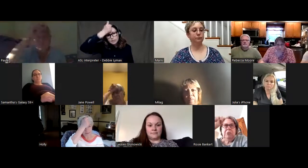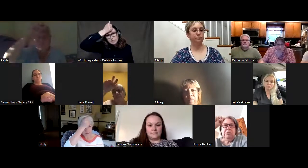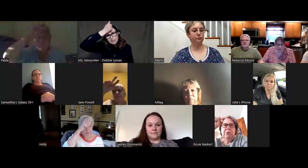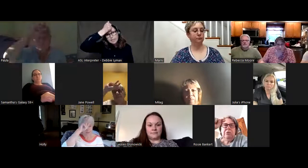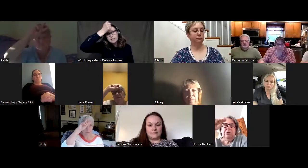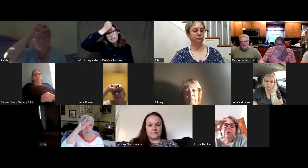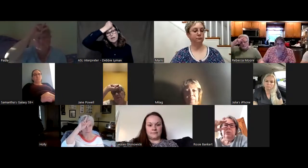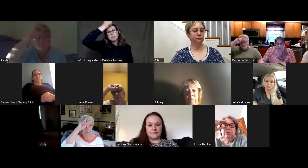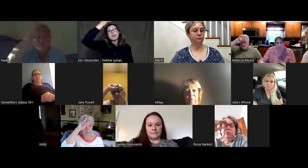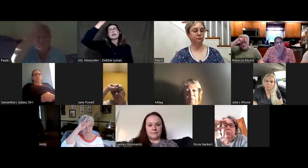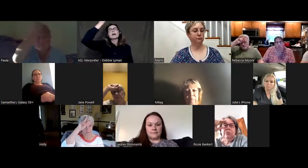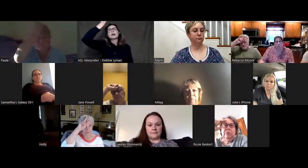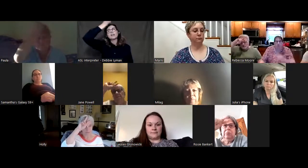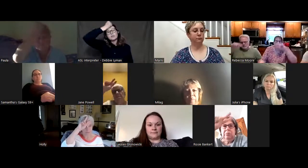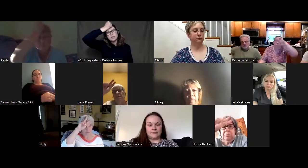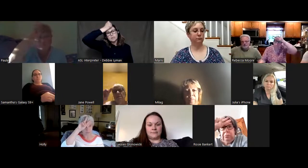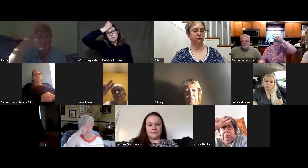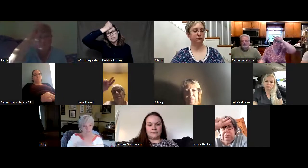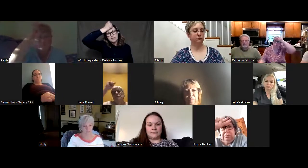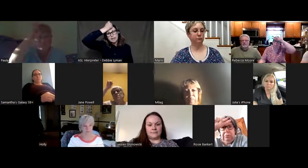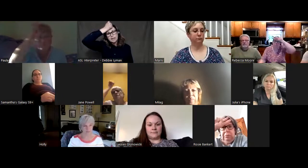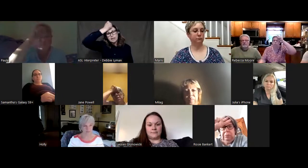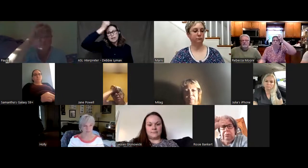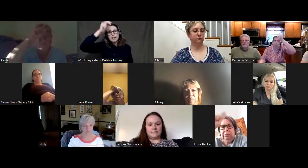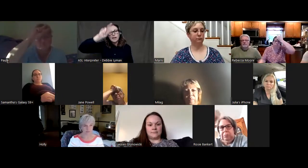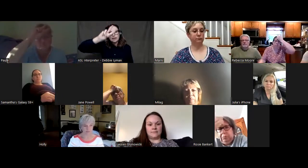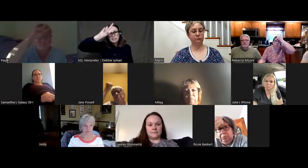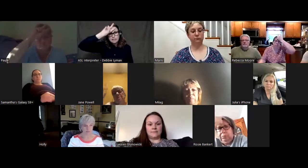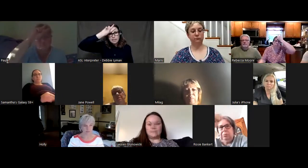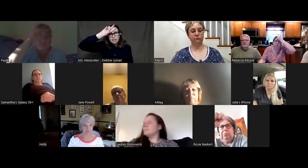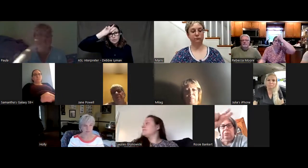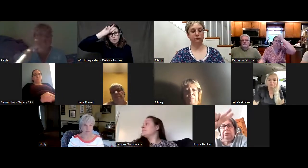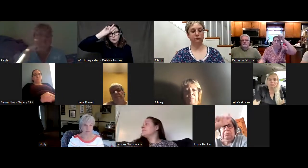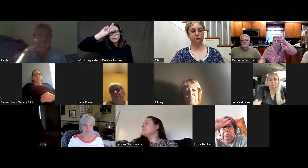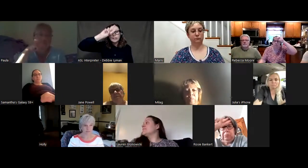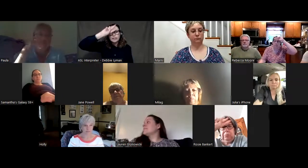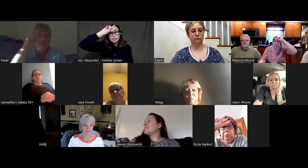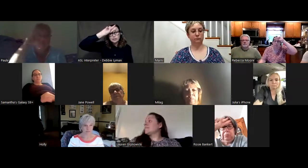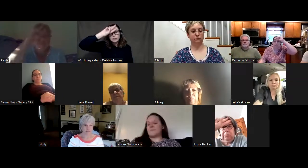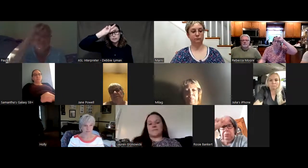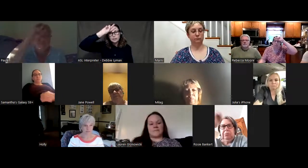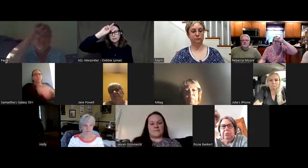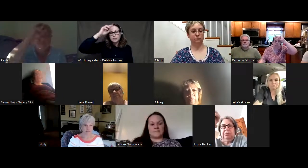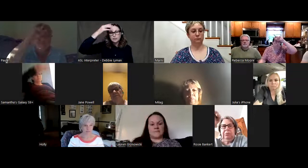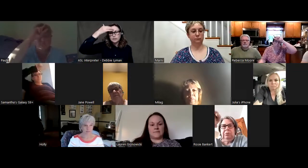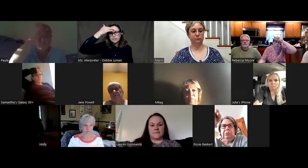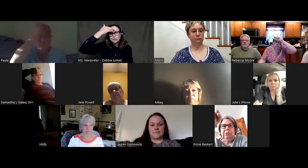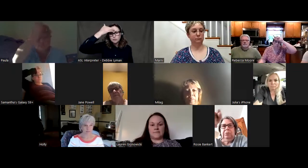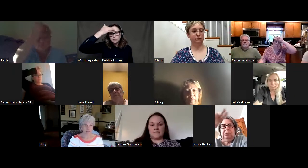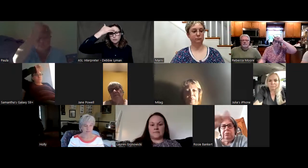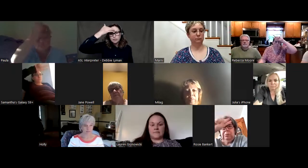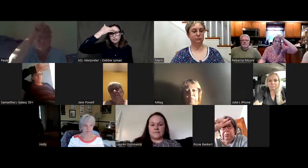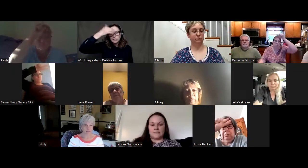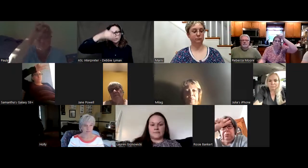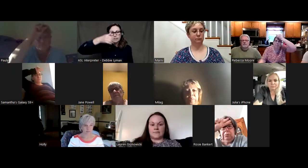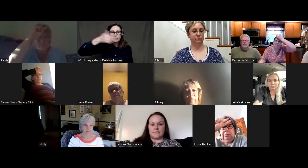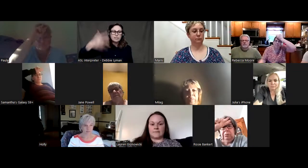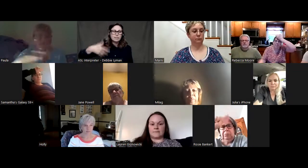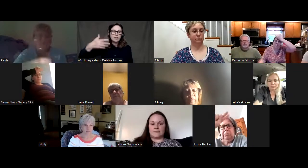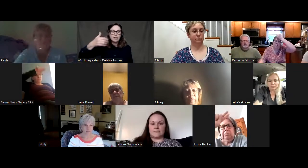sign. So this is like dumb, like, oh, that was a dumb mistake. And this is like, you are ignorant, you're stupid. So this is